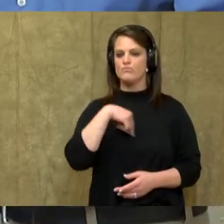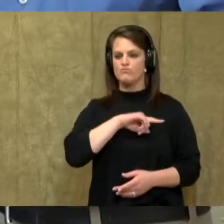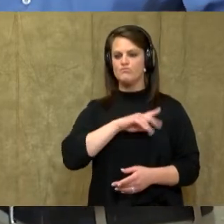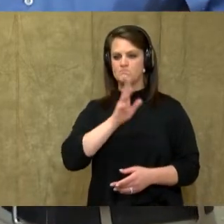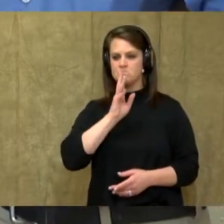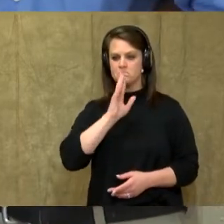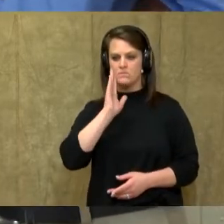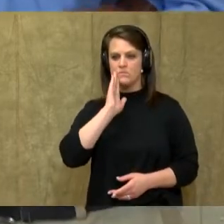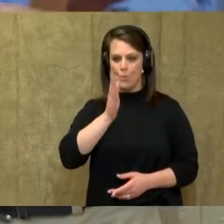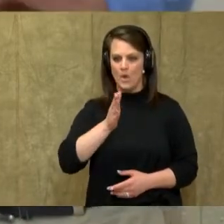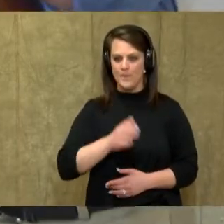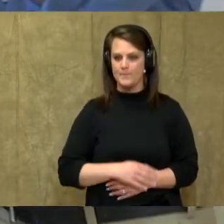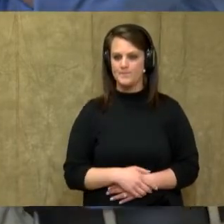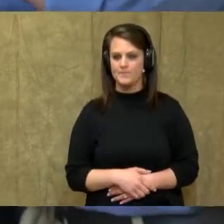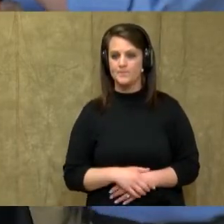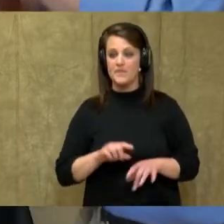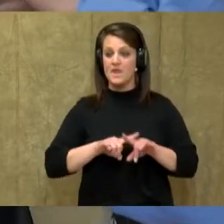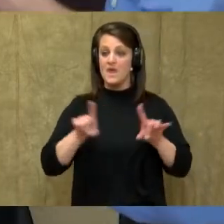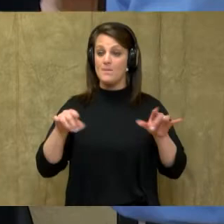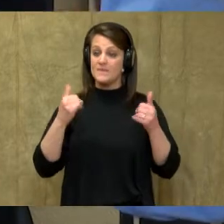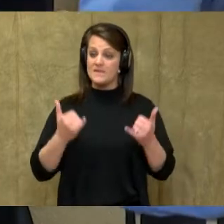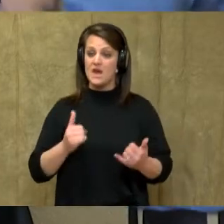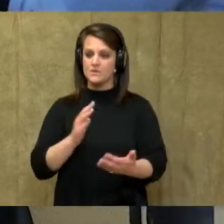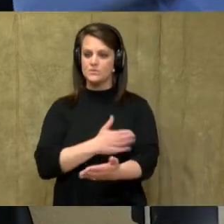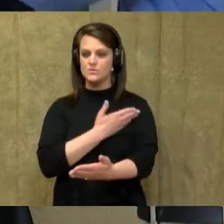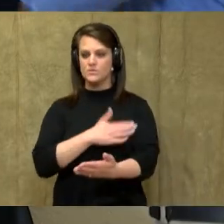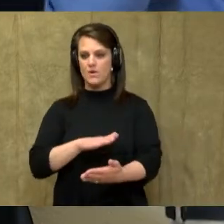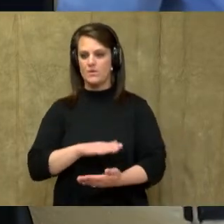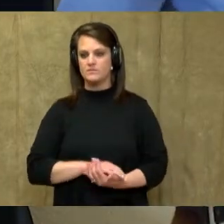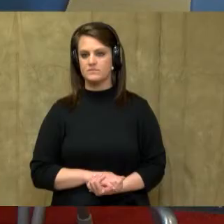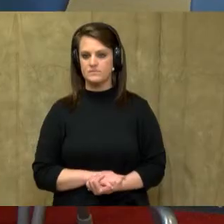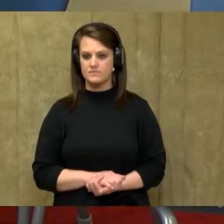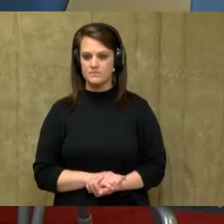moment, but I want to do with you now a song